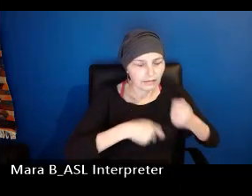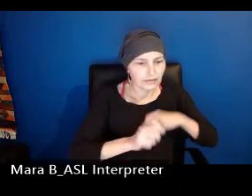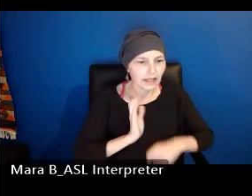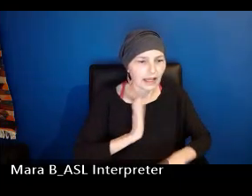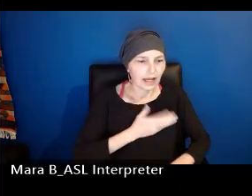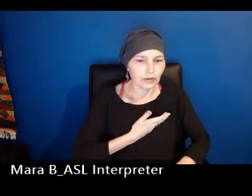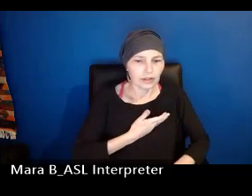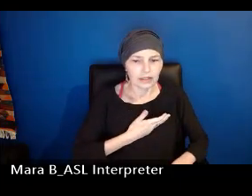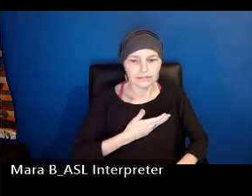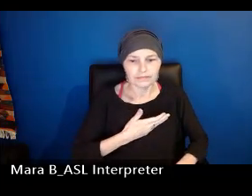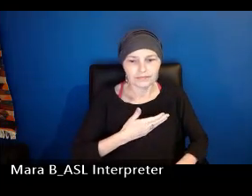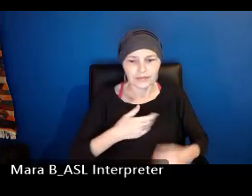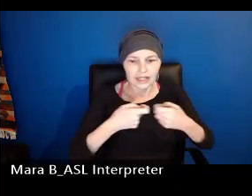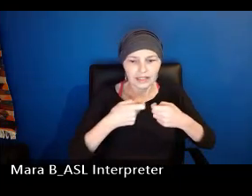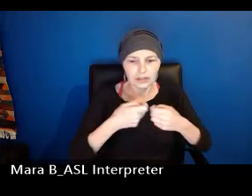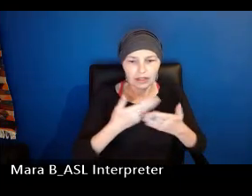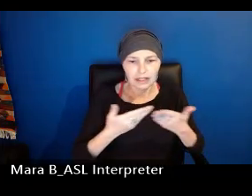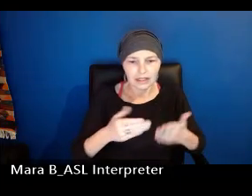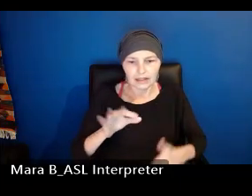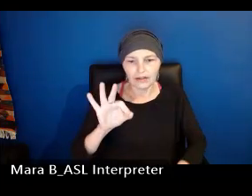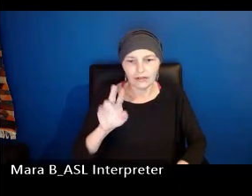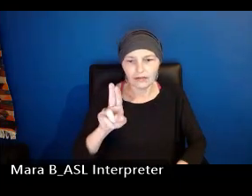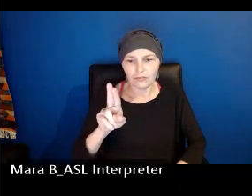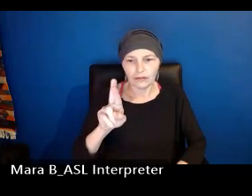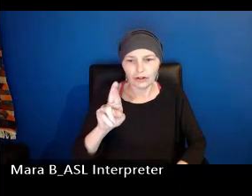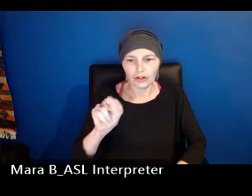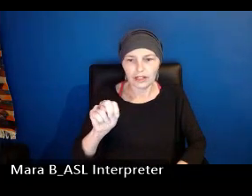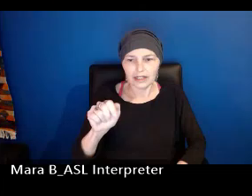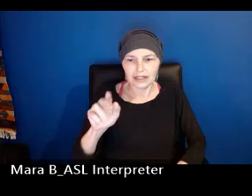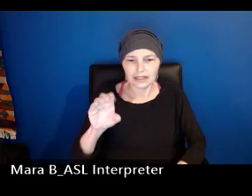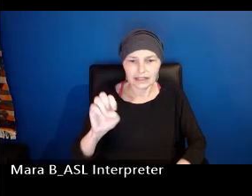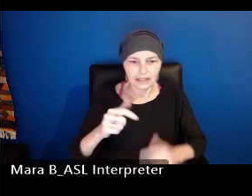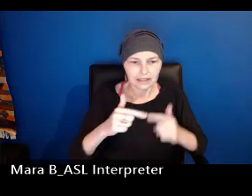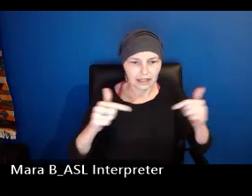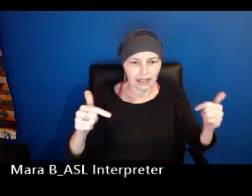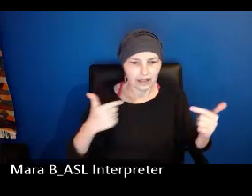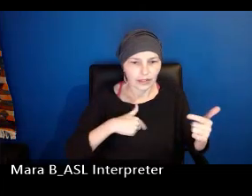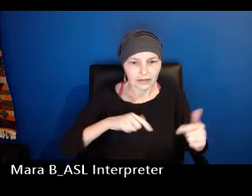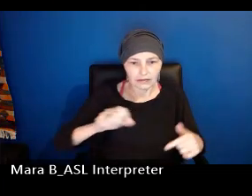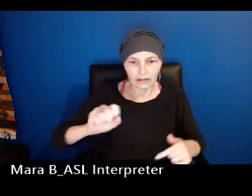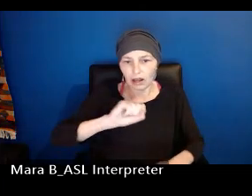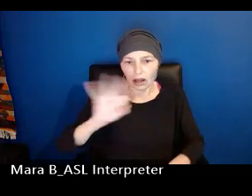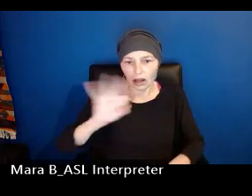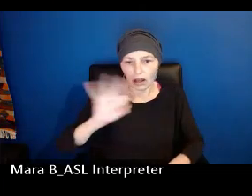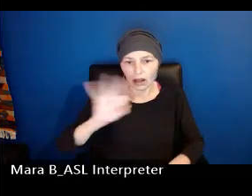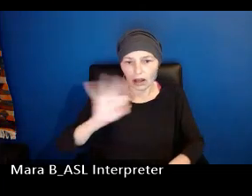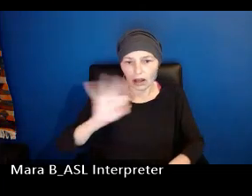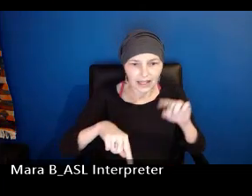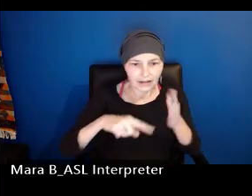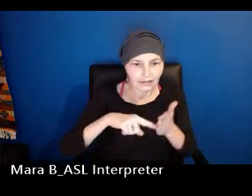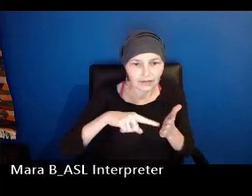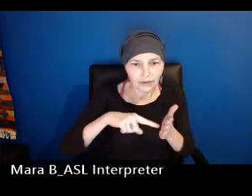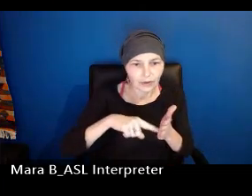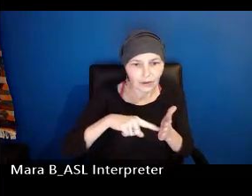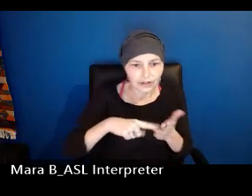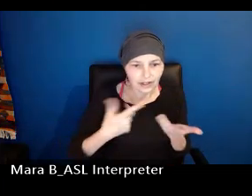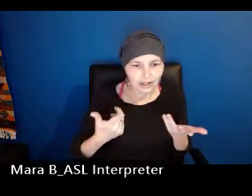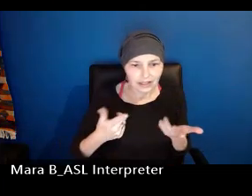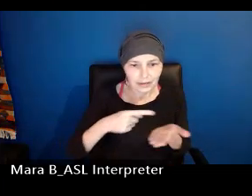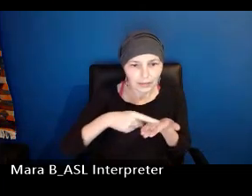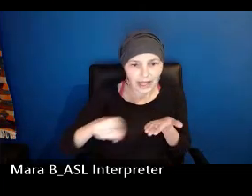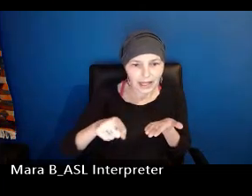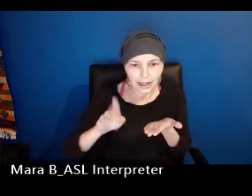we shut off from using because we can't afford to pay that bill. We just get little heaters or we wrap up. Everything would have to be